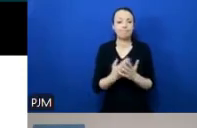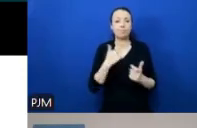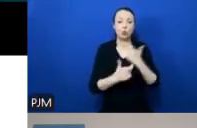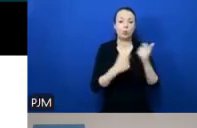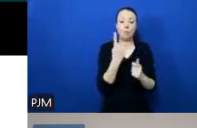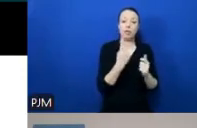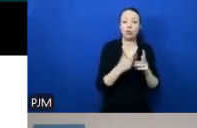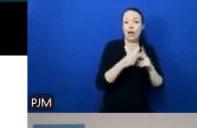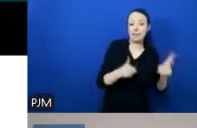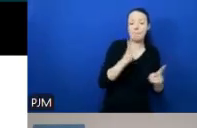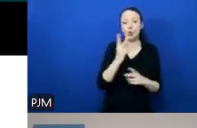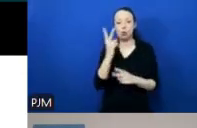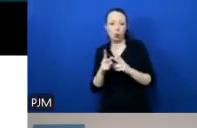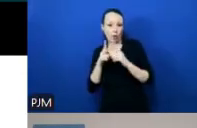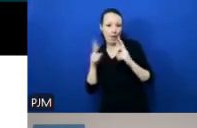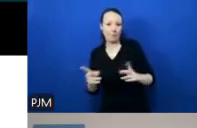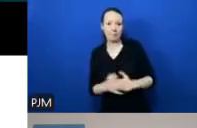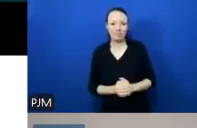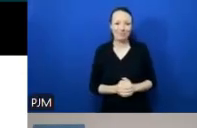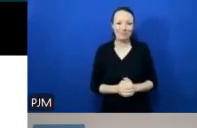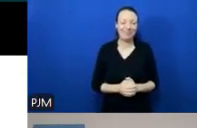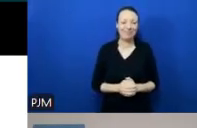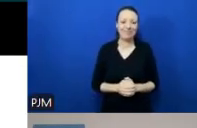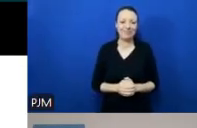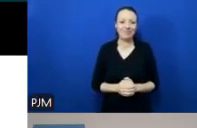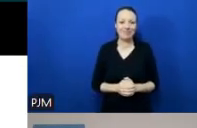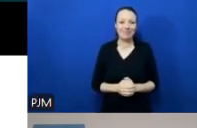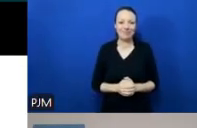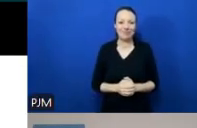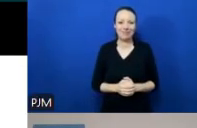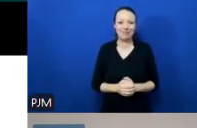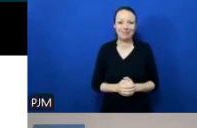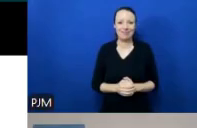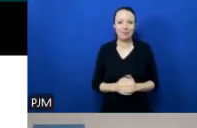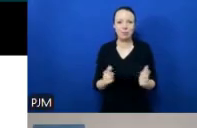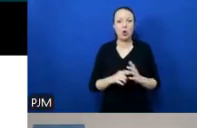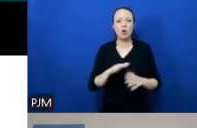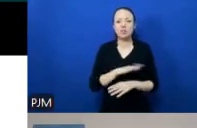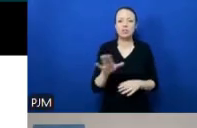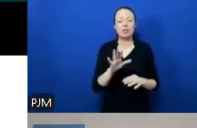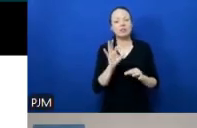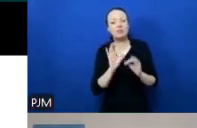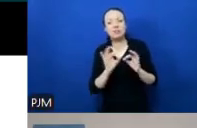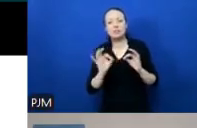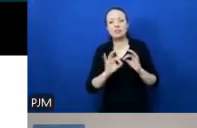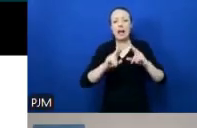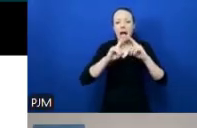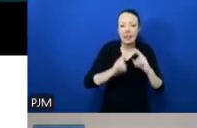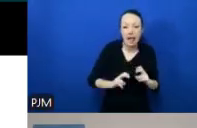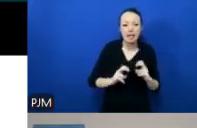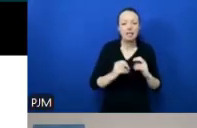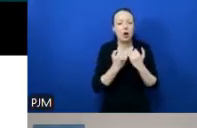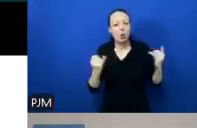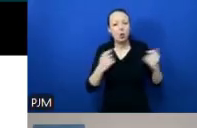to different criteria. That's why we spoke about these two stages. And all those analysis and